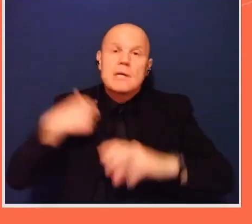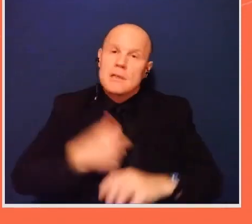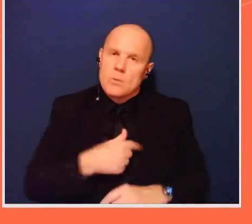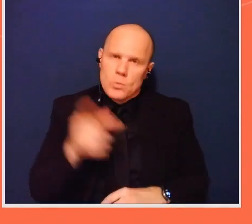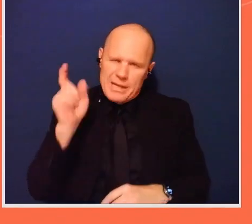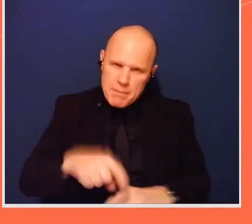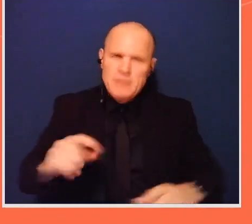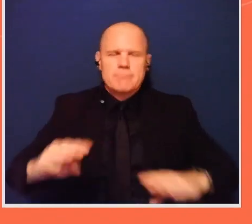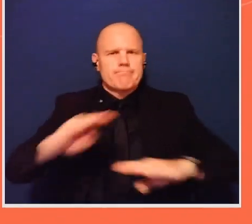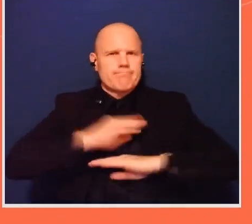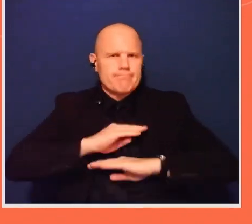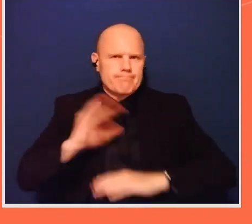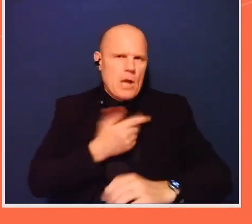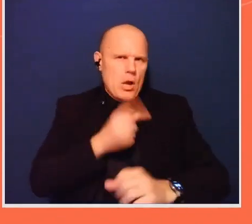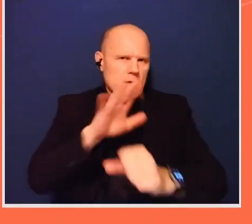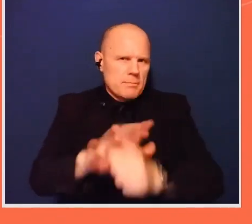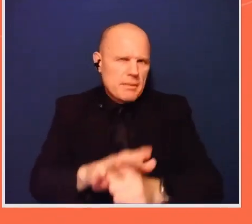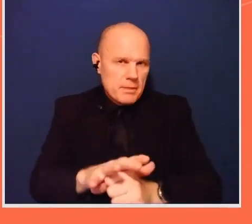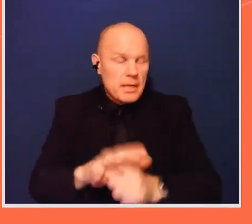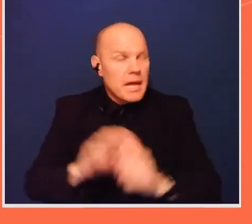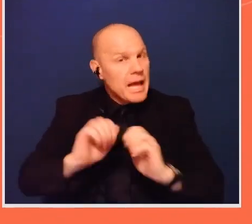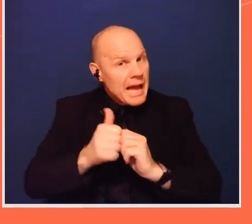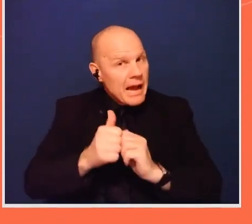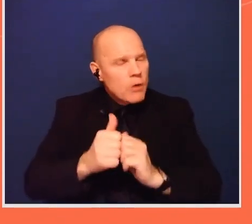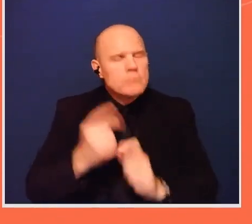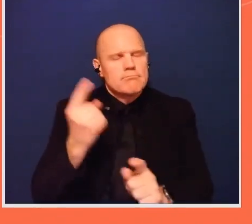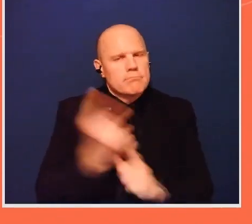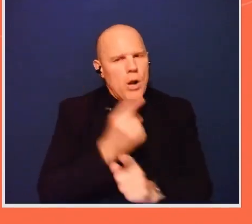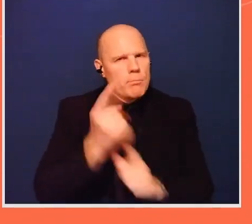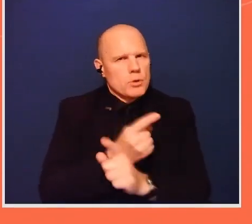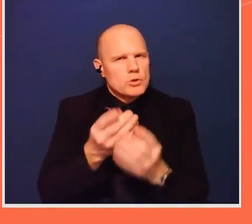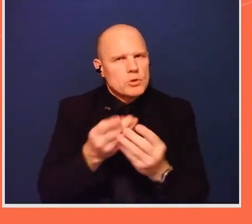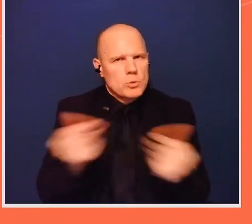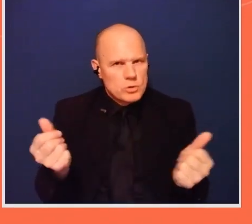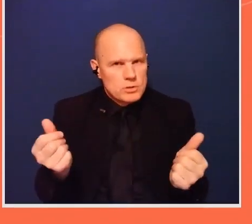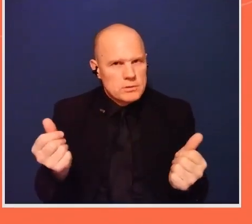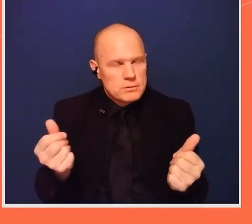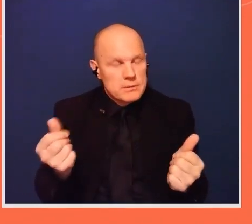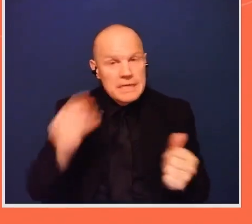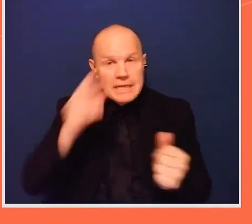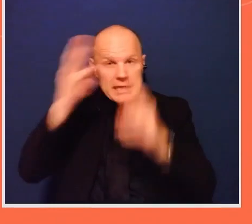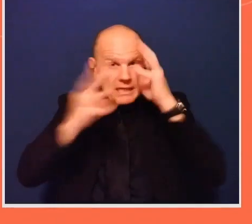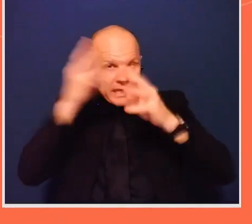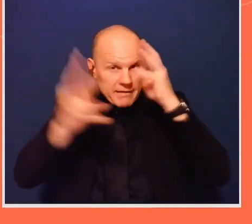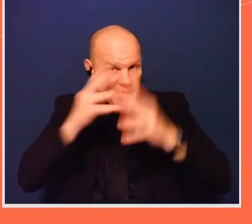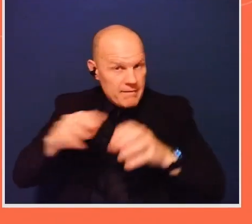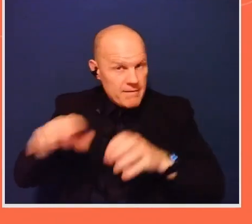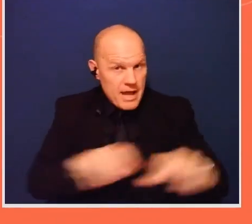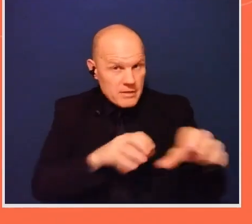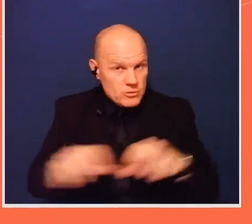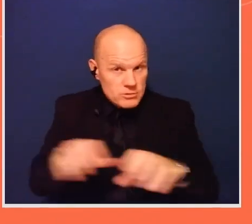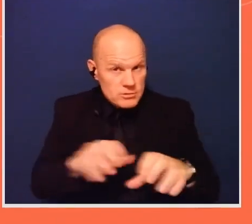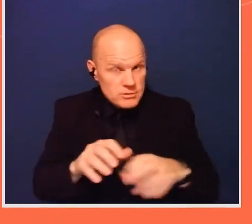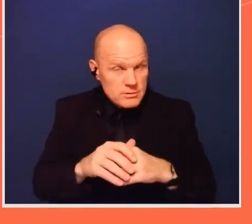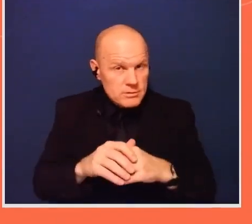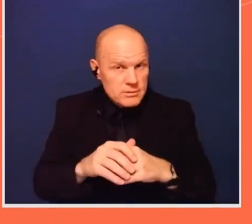President Rasenet, Senator Baules, marungul senators, Speaker Anastasio, marungul